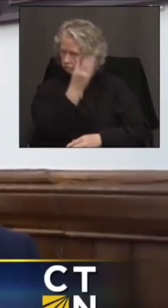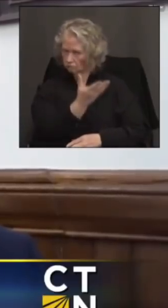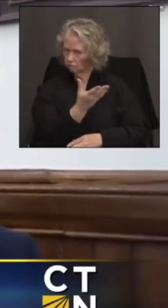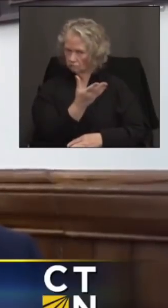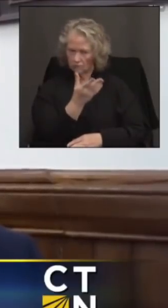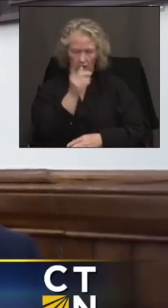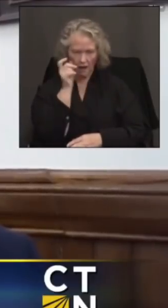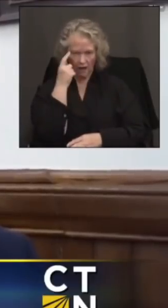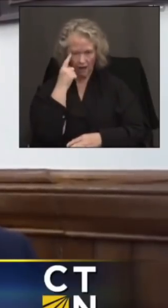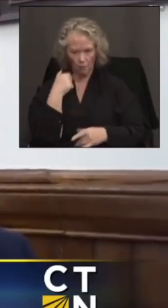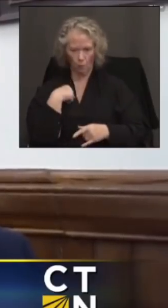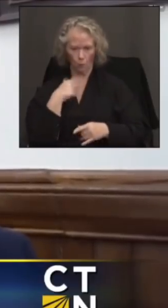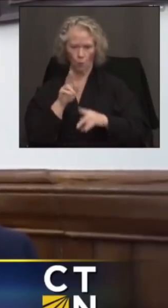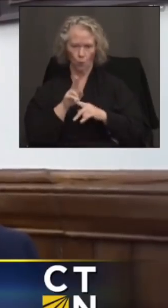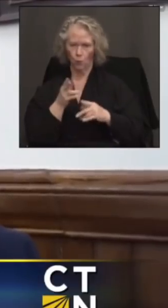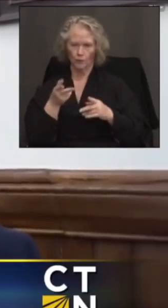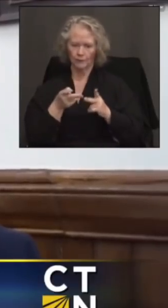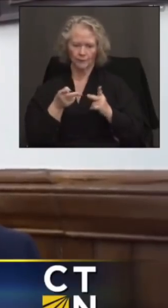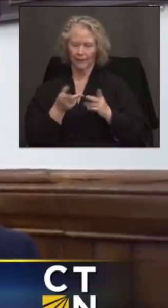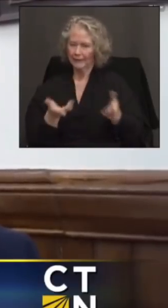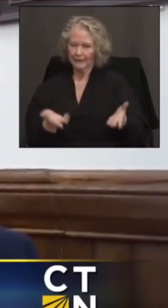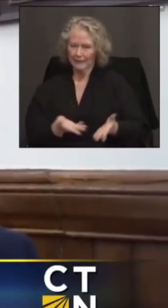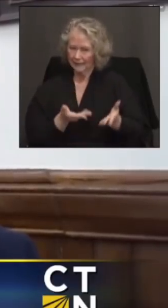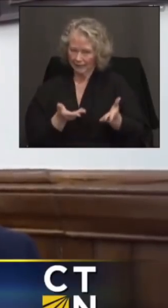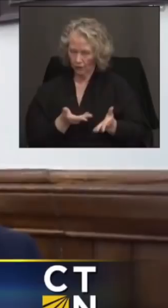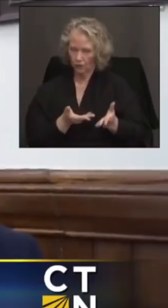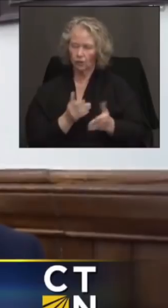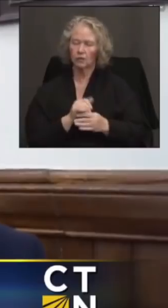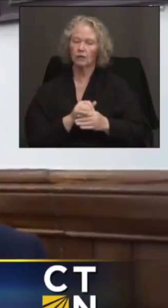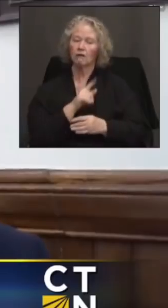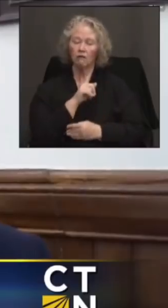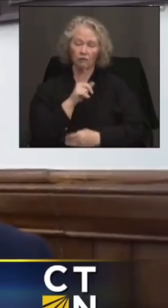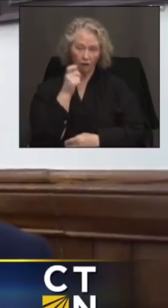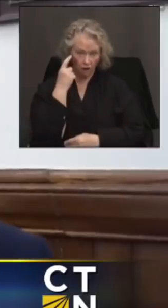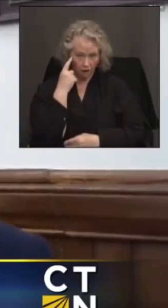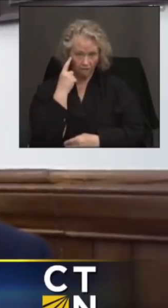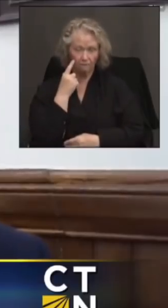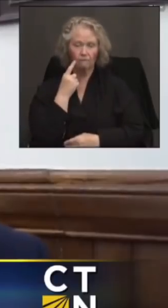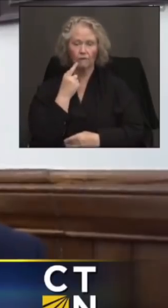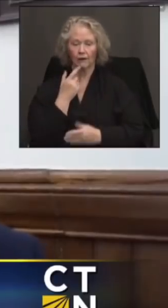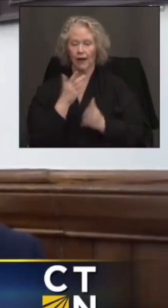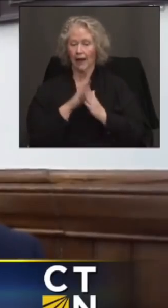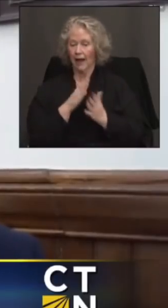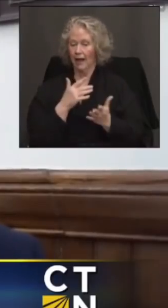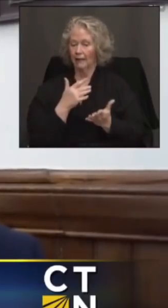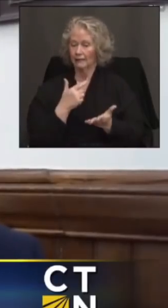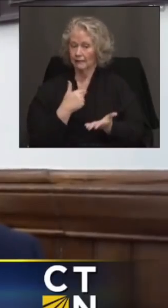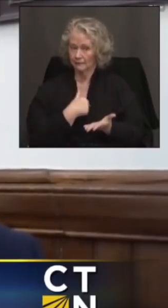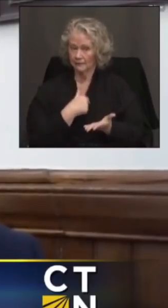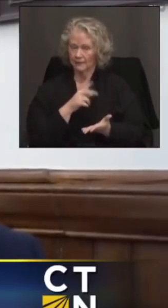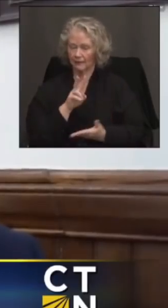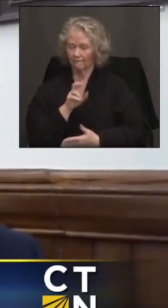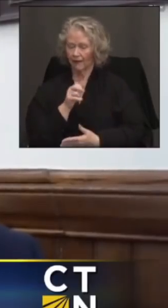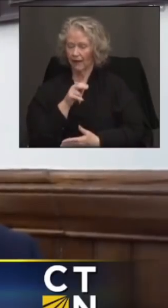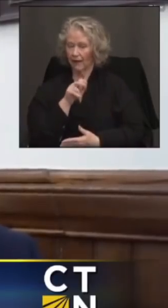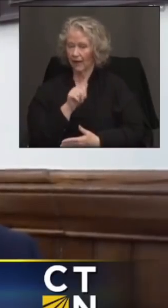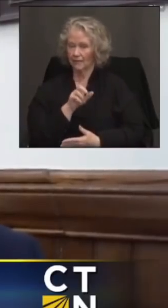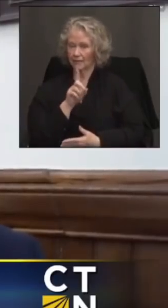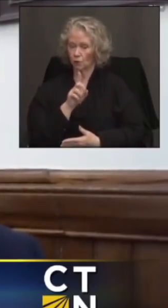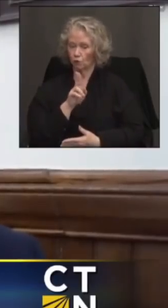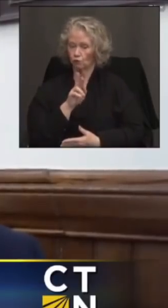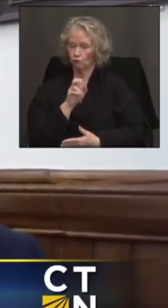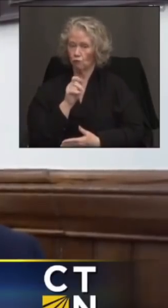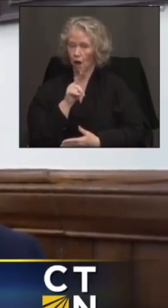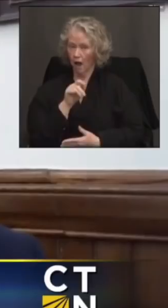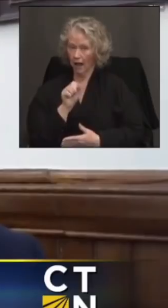a facility within the state. As of right now, the governor has asked myself, Vanessa Durantes, our Commissioner of